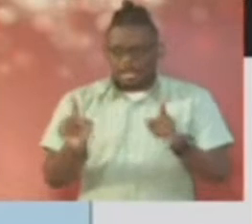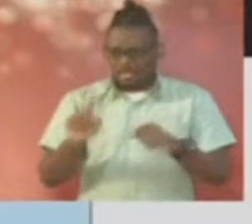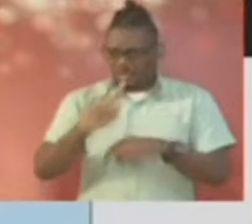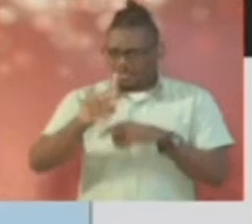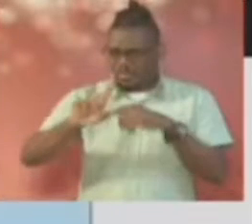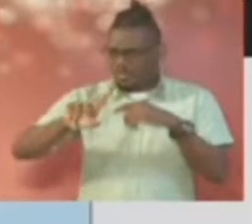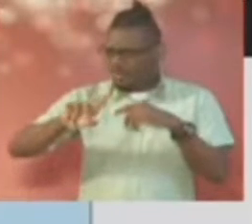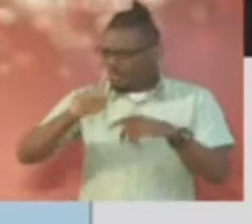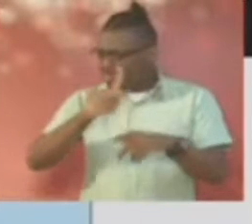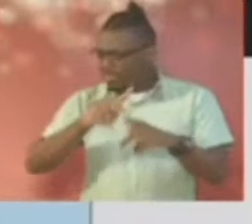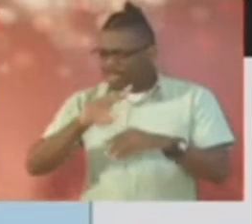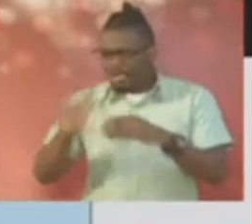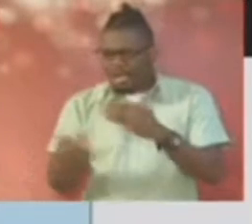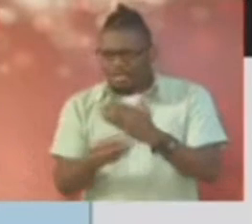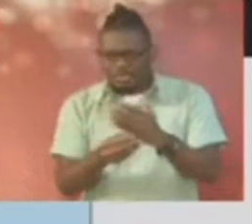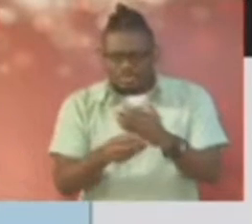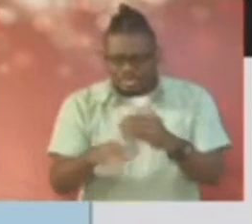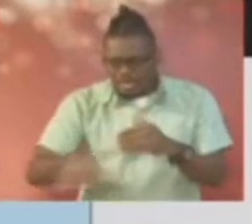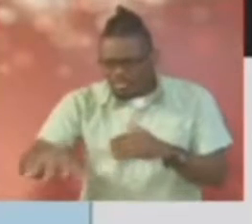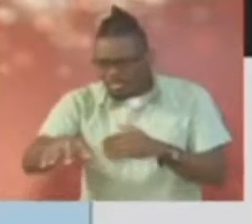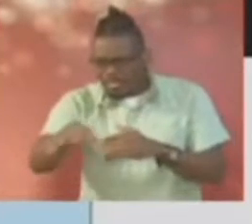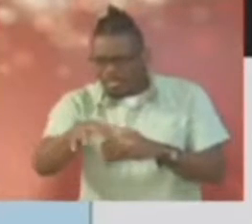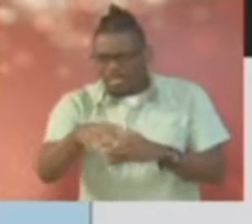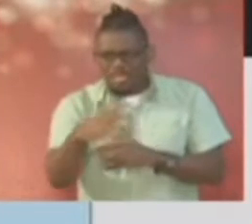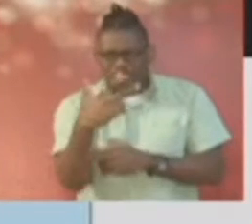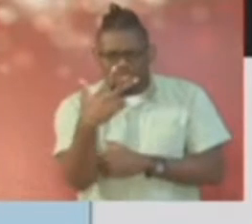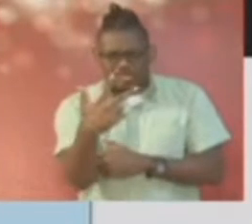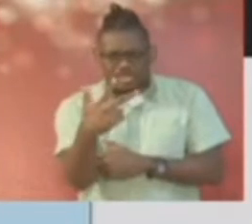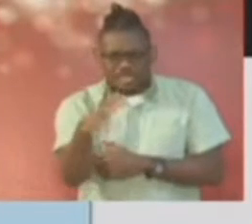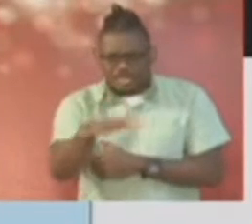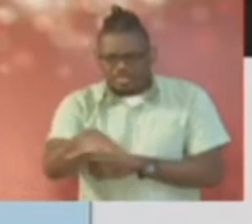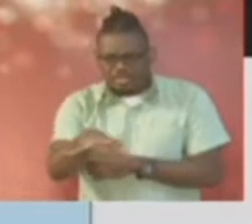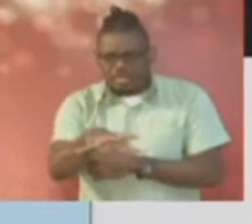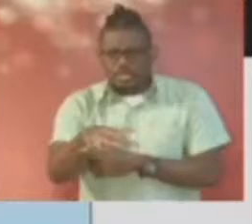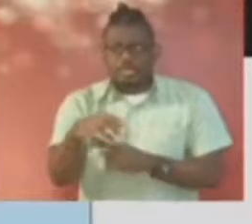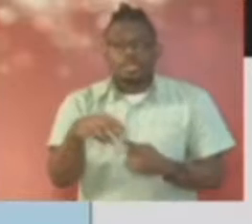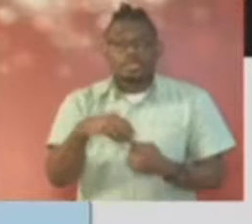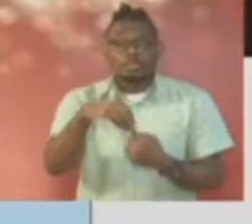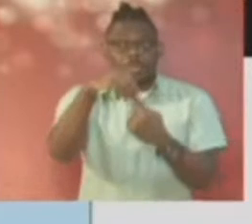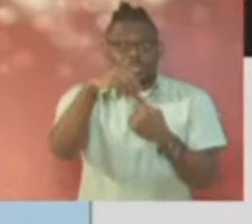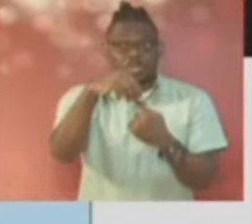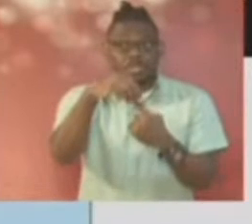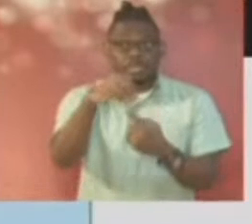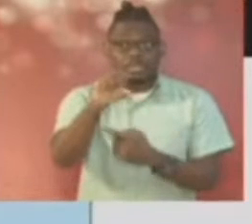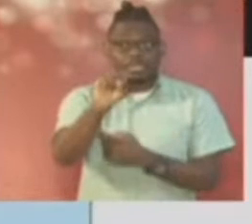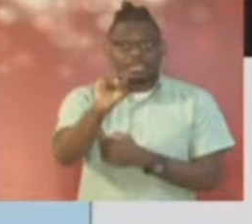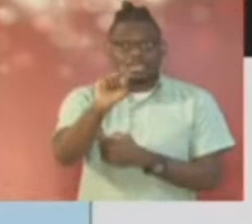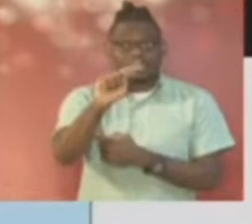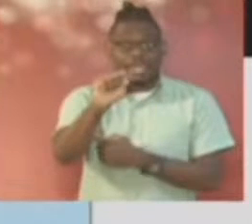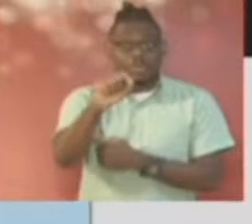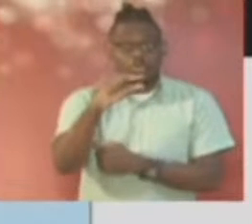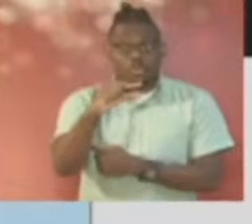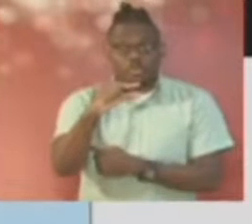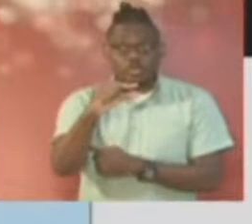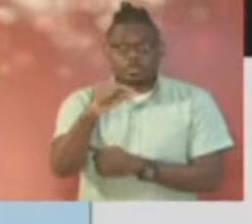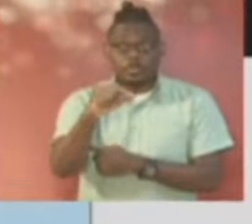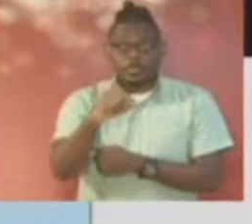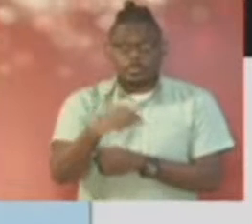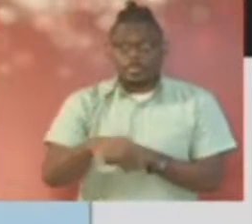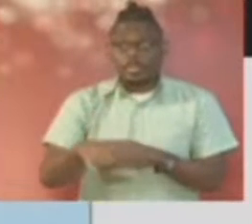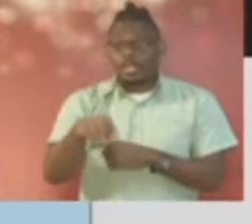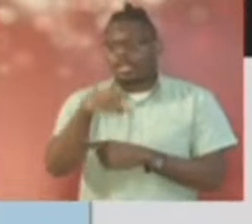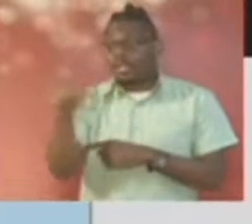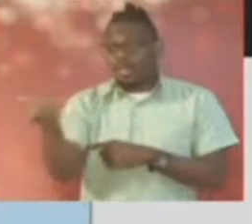per county, we see that there are 3 counties of particular interest. St. George Central, Caroni, and Victoria are 3 counties